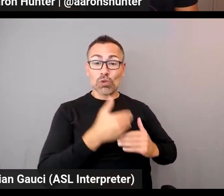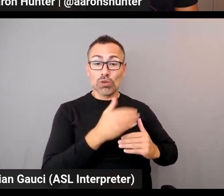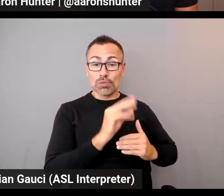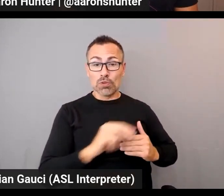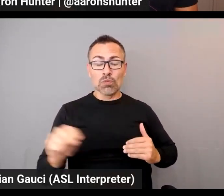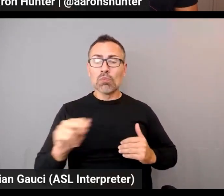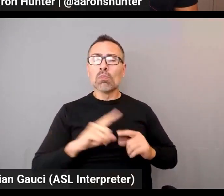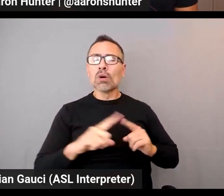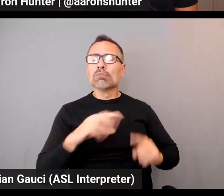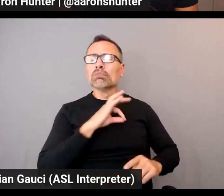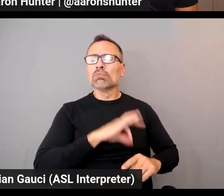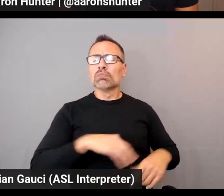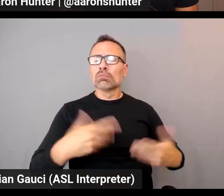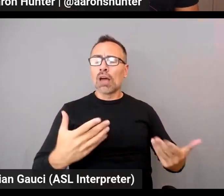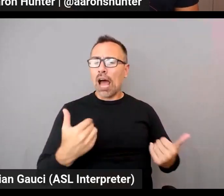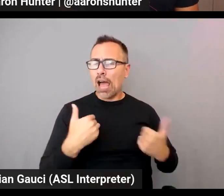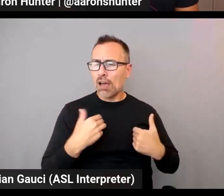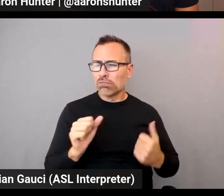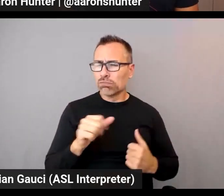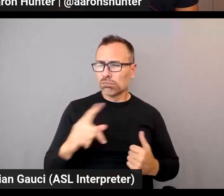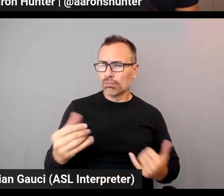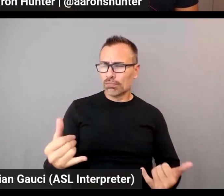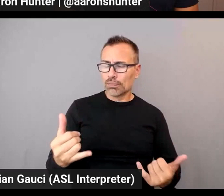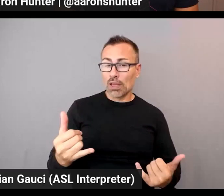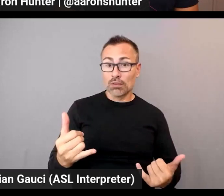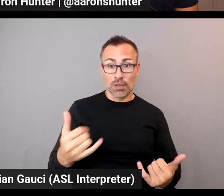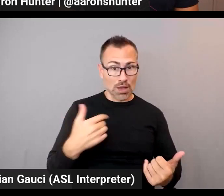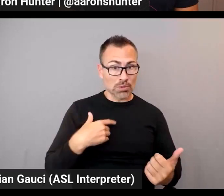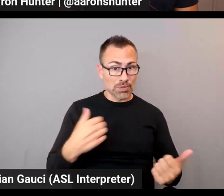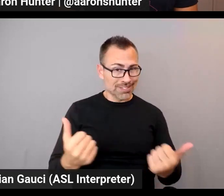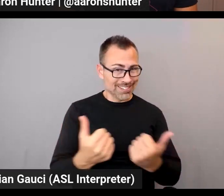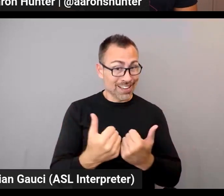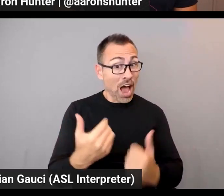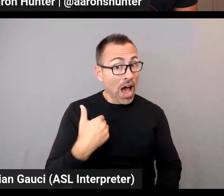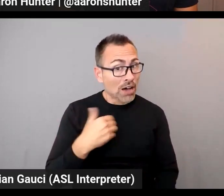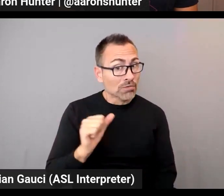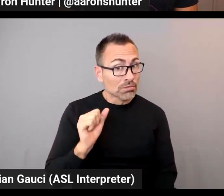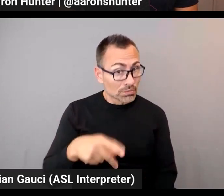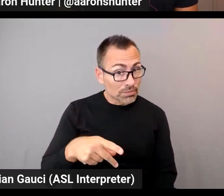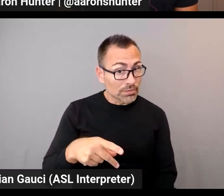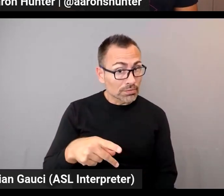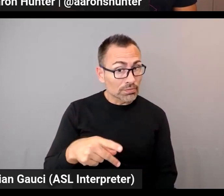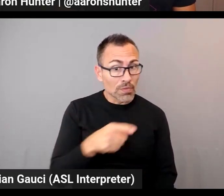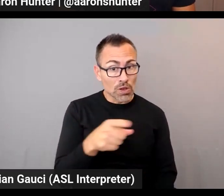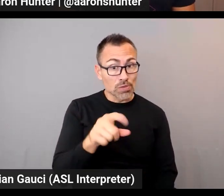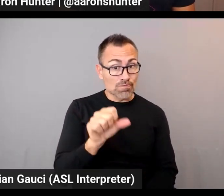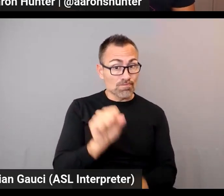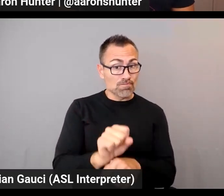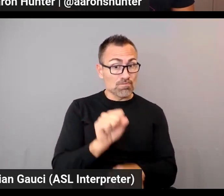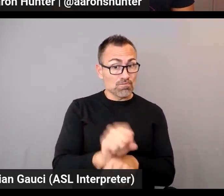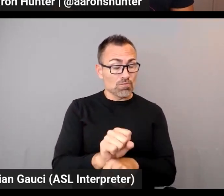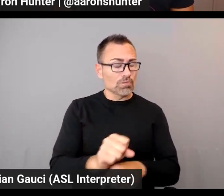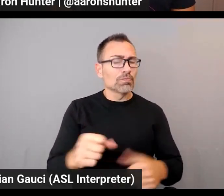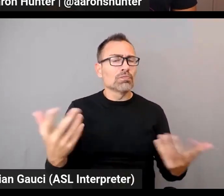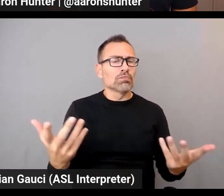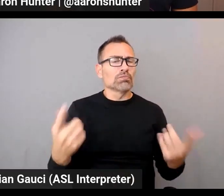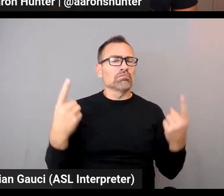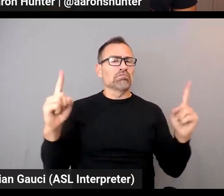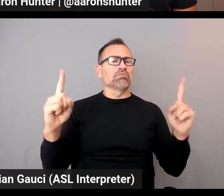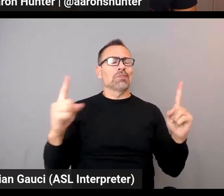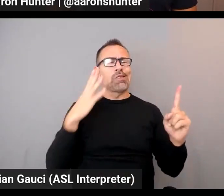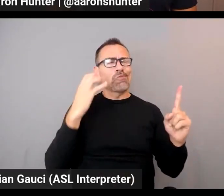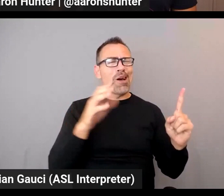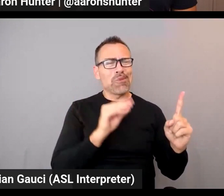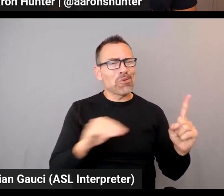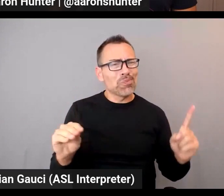I've got an existing app. I'm going to be challenging here, right? I have an existing app. It works. Yeah. Right. Why would I want to move it?